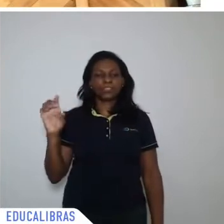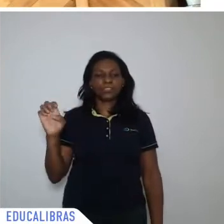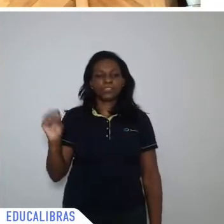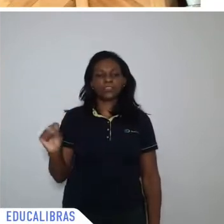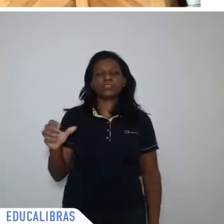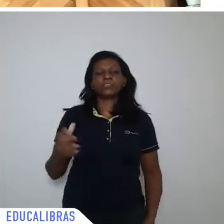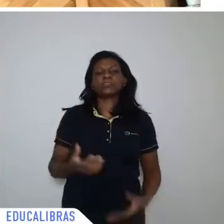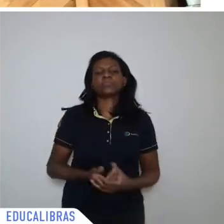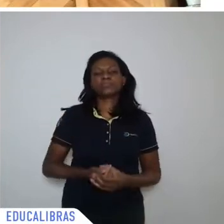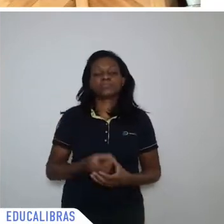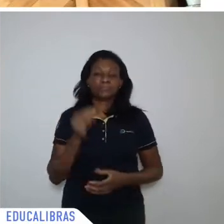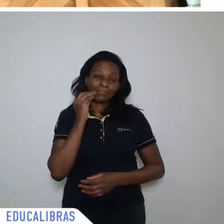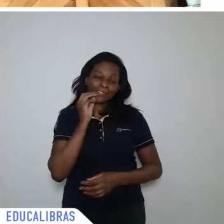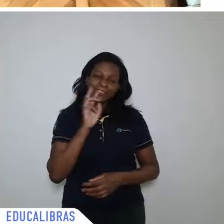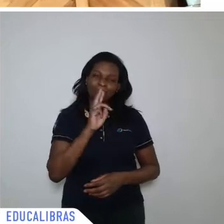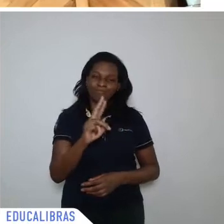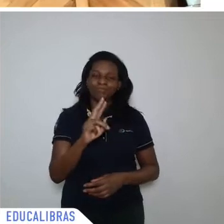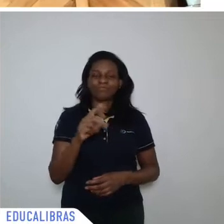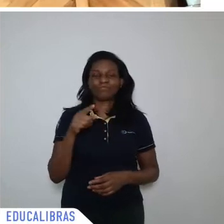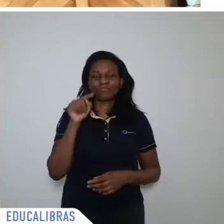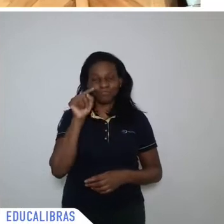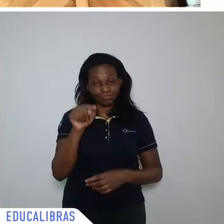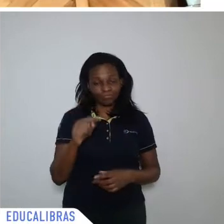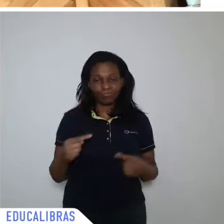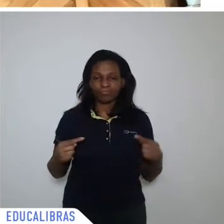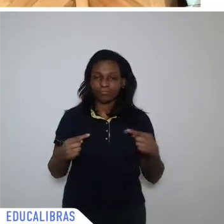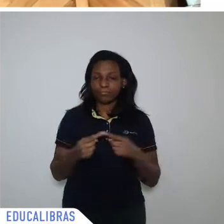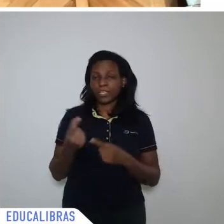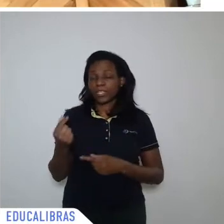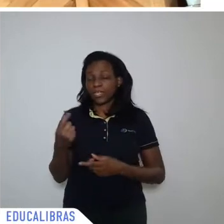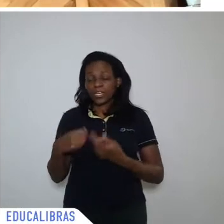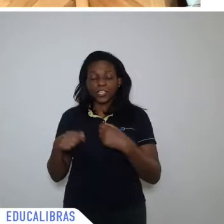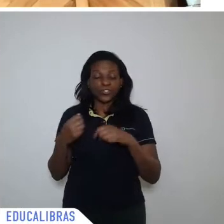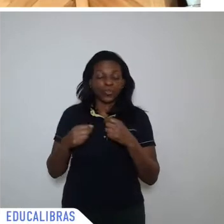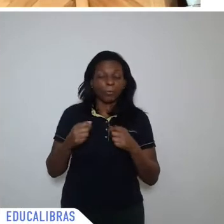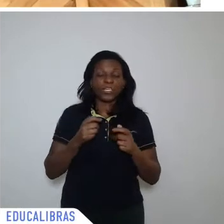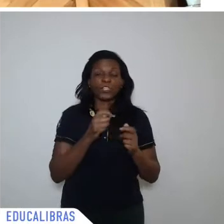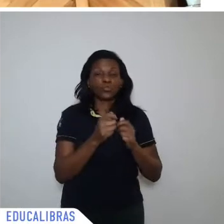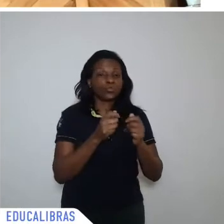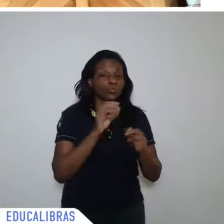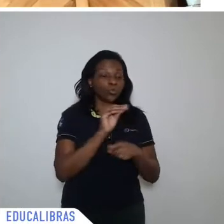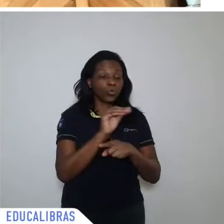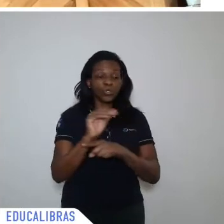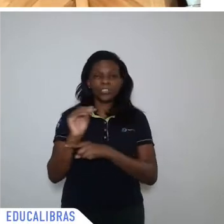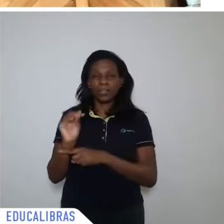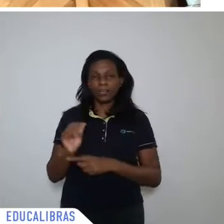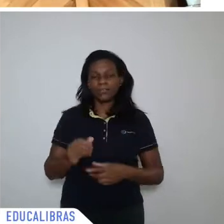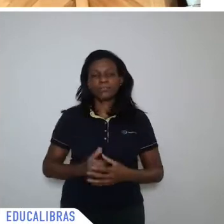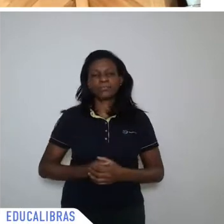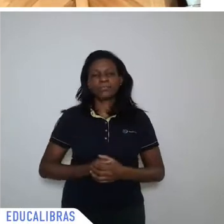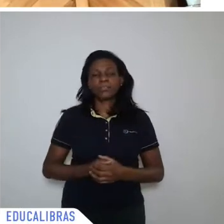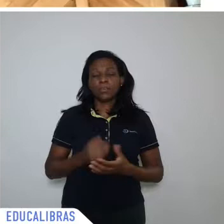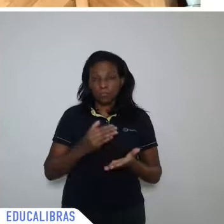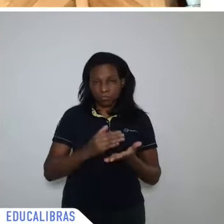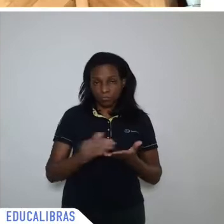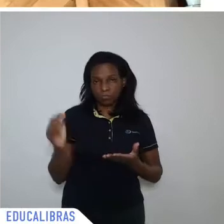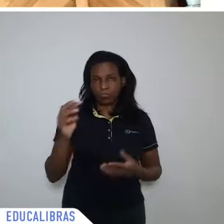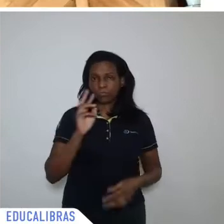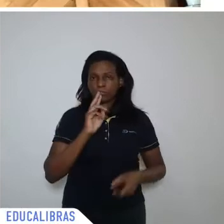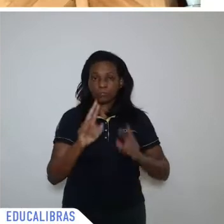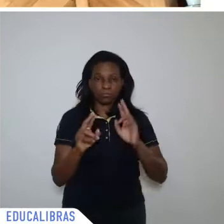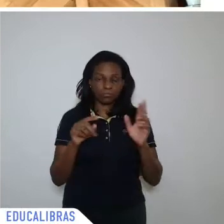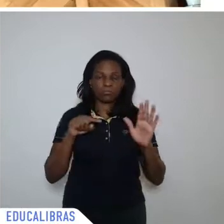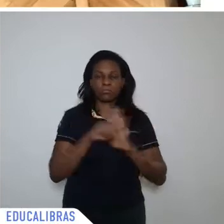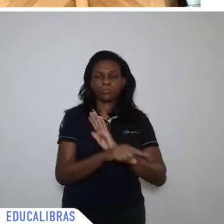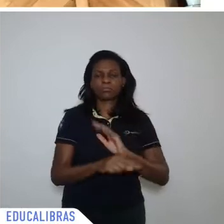huge honor. And now trying to answer your question on the economy of care. I would